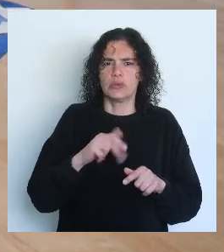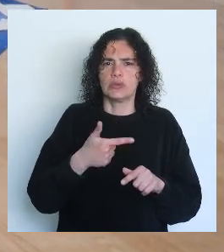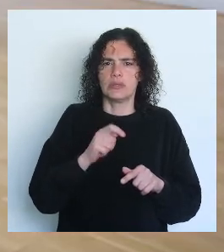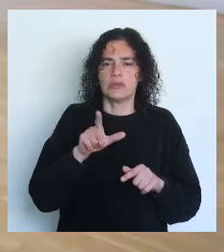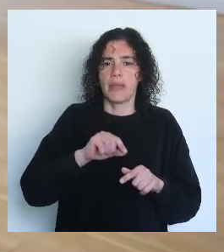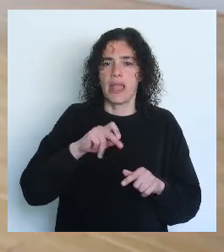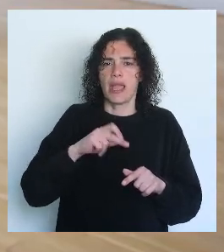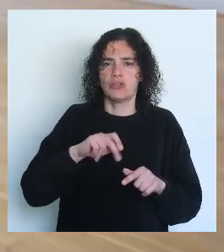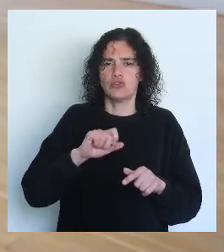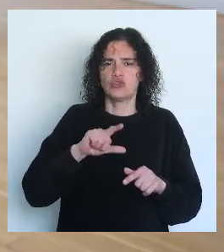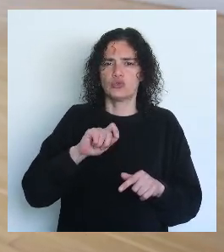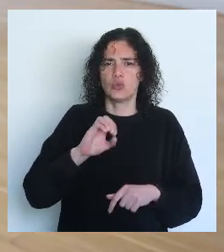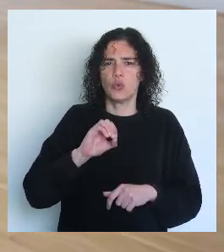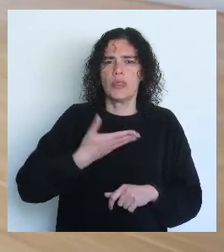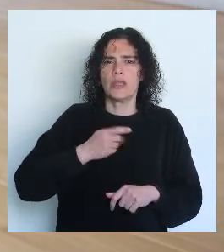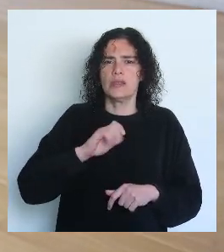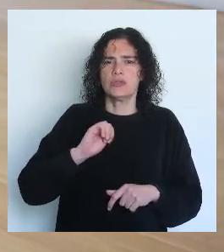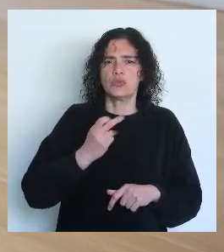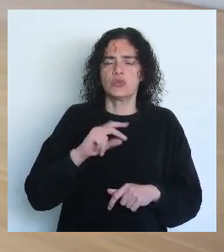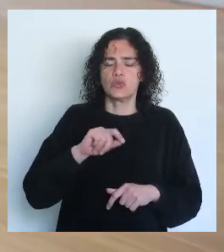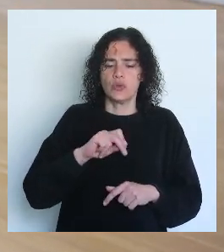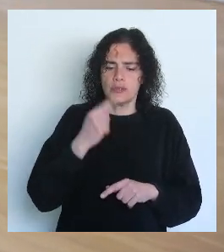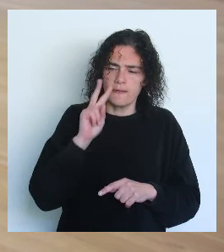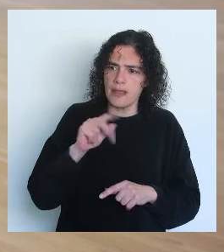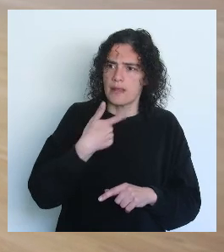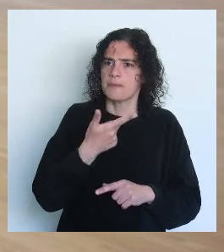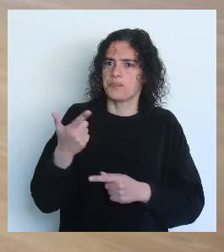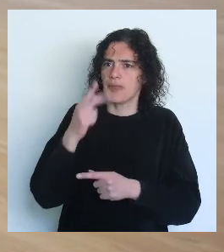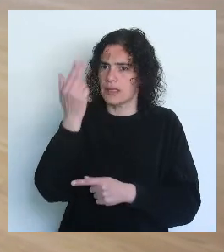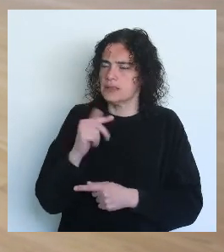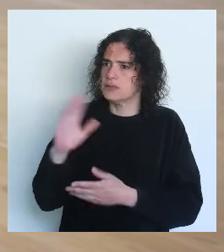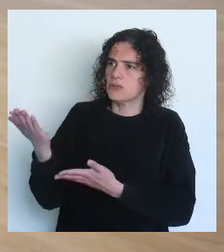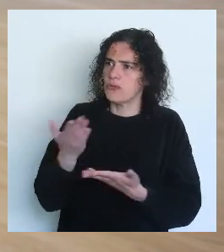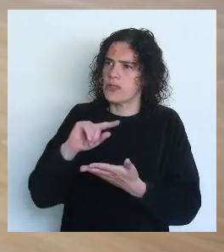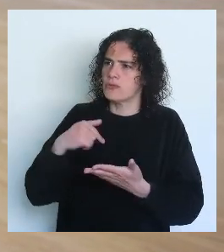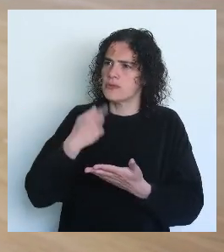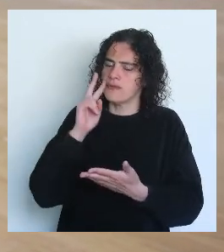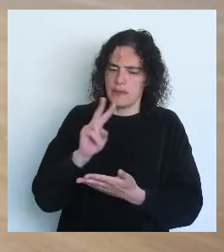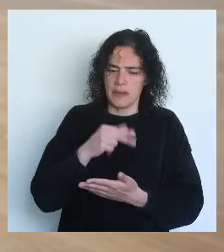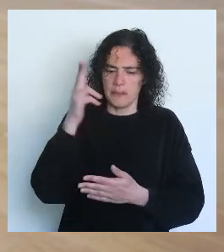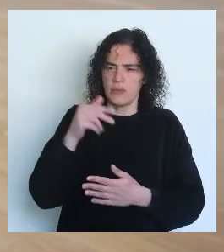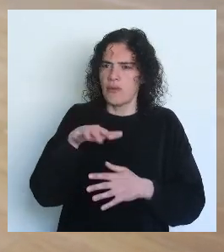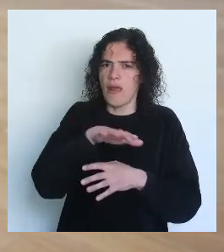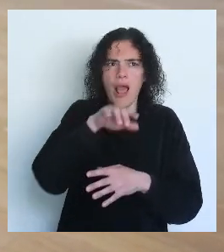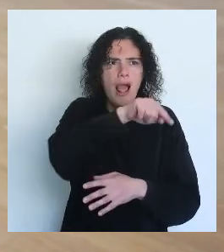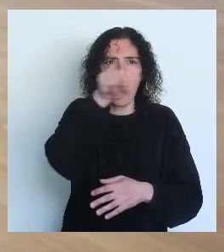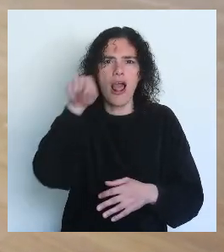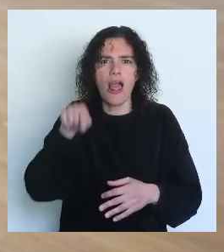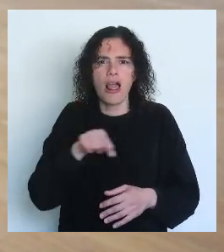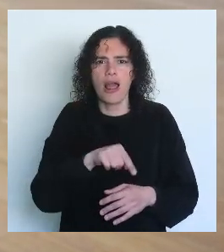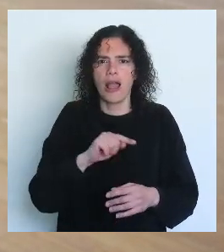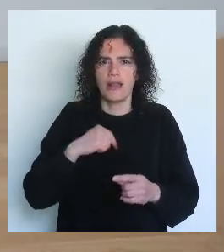to the Angelo de Souza, you start to look at of artists who invite us to see painting